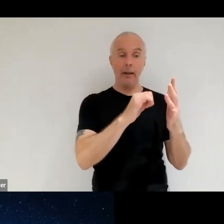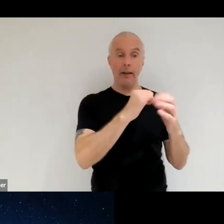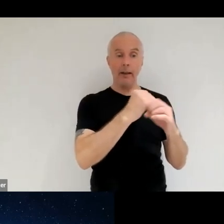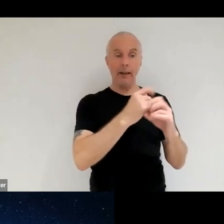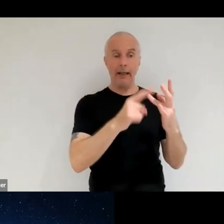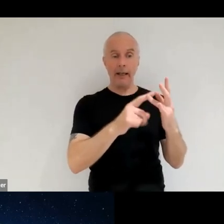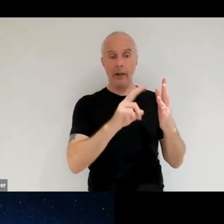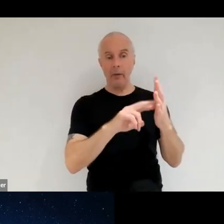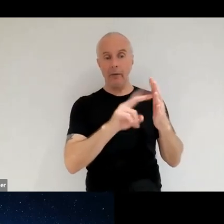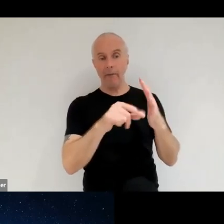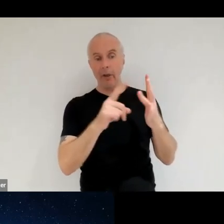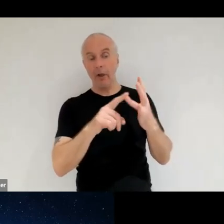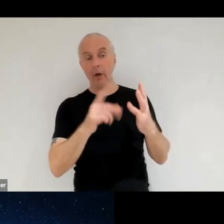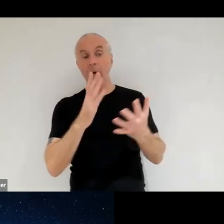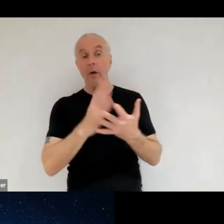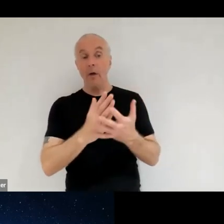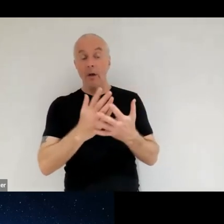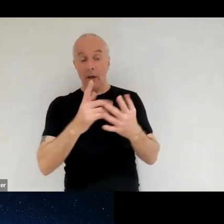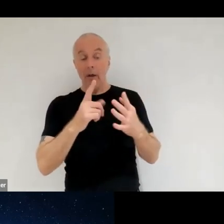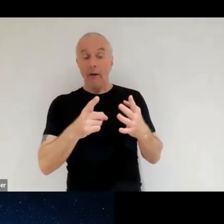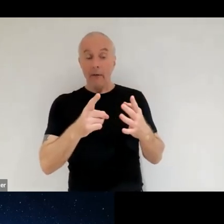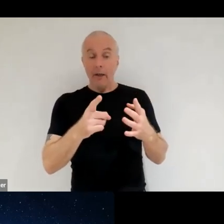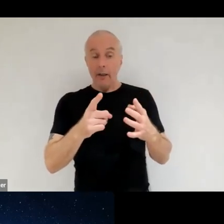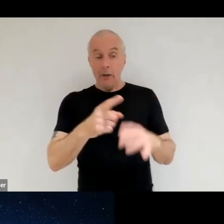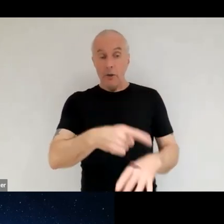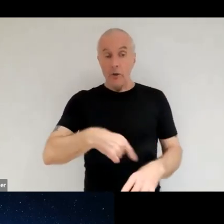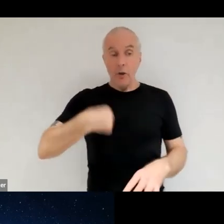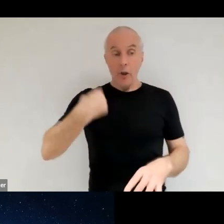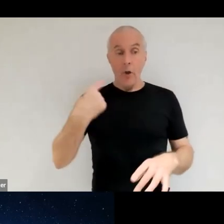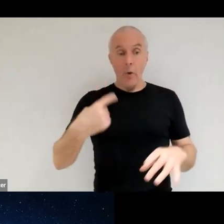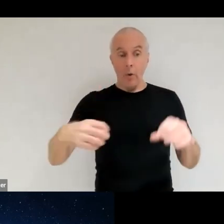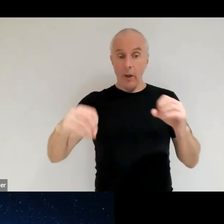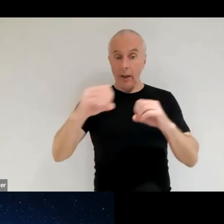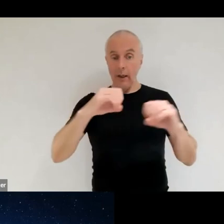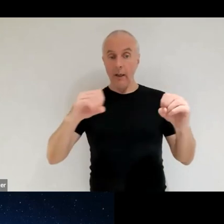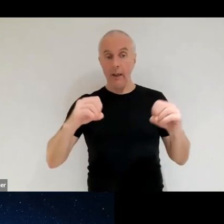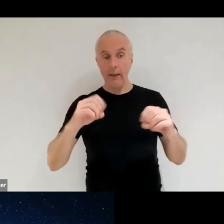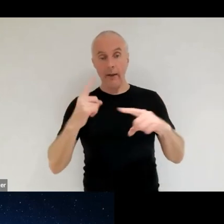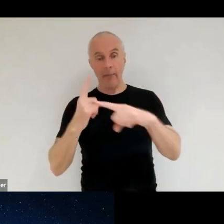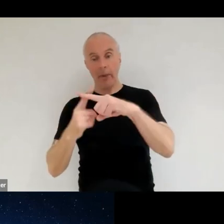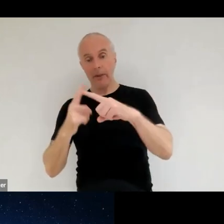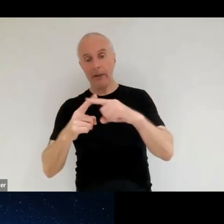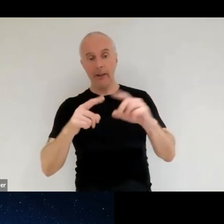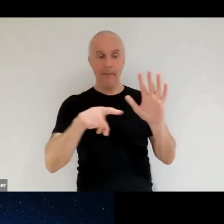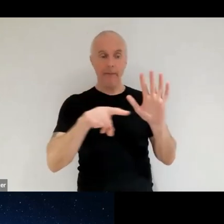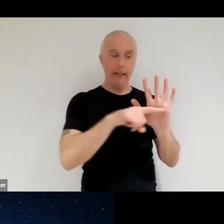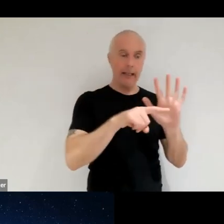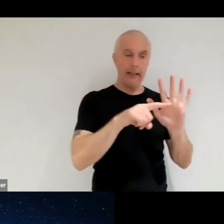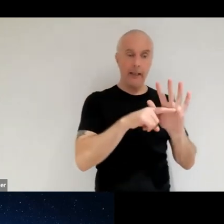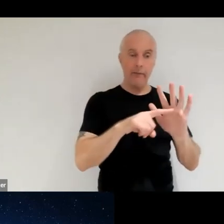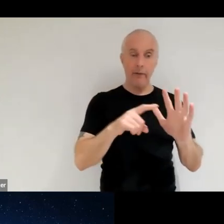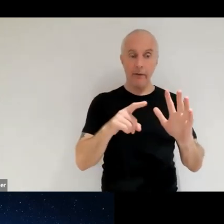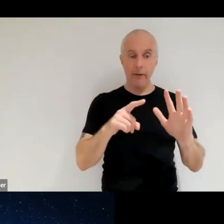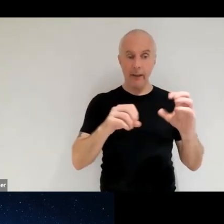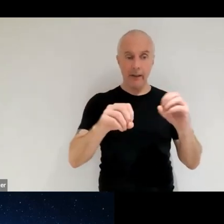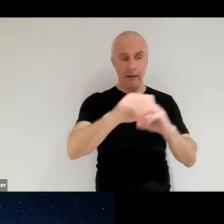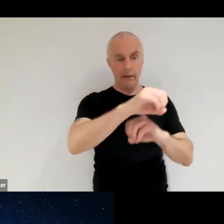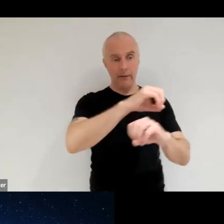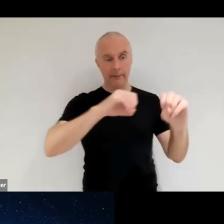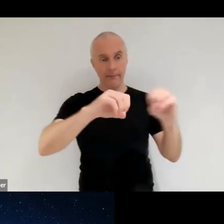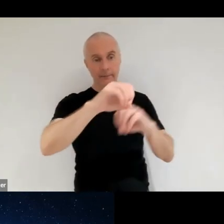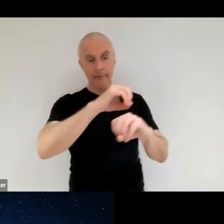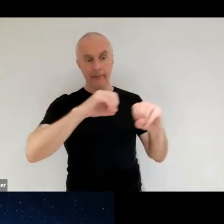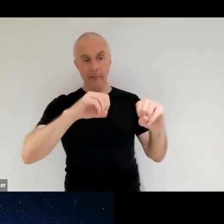slowly spinning stars, though we had some that clearly show either a positive or a negative spin component in the binary system. And there's also some